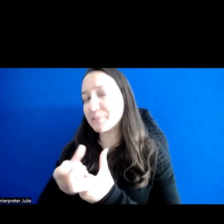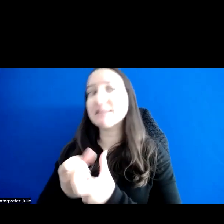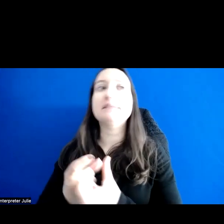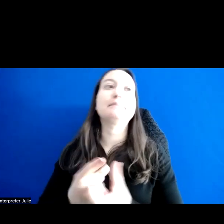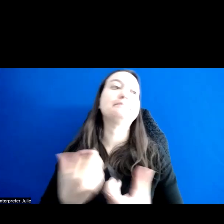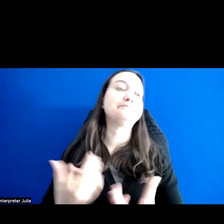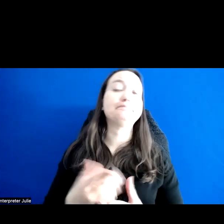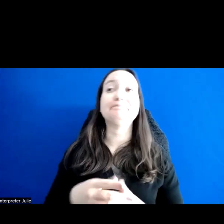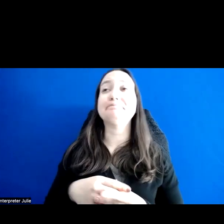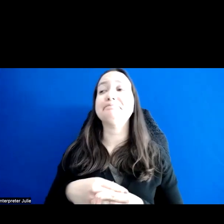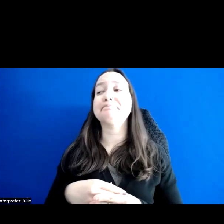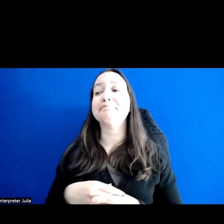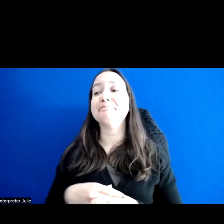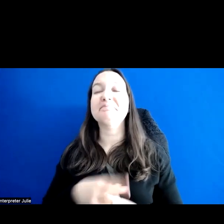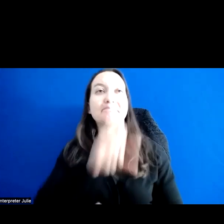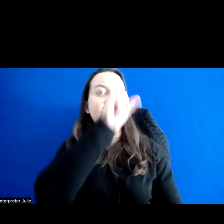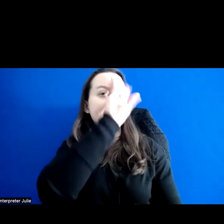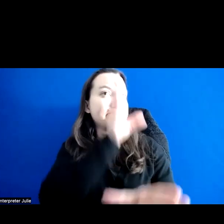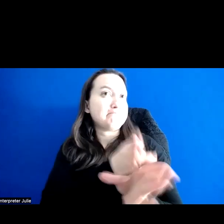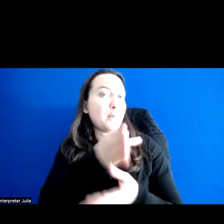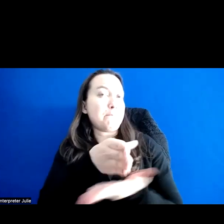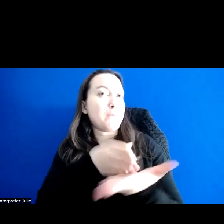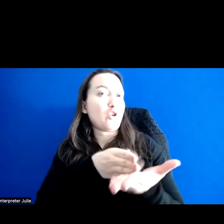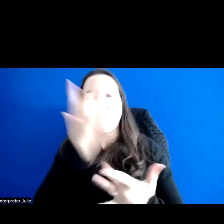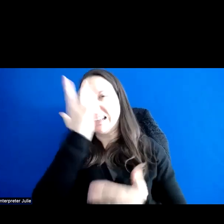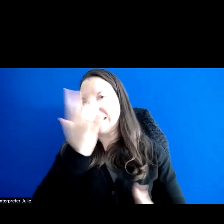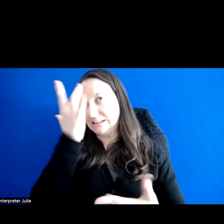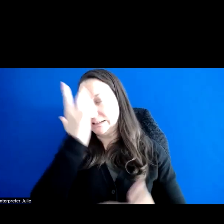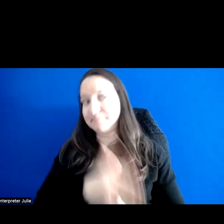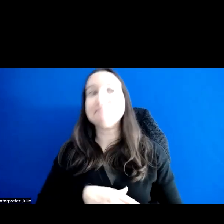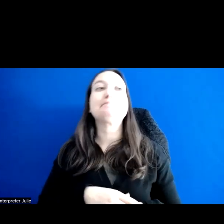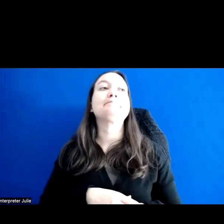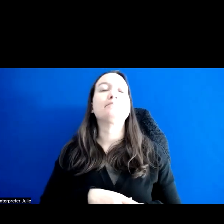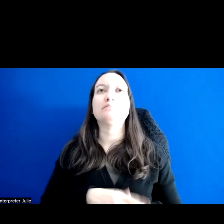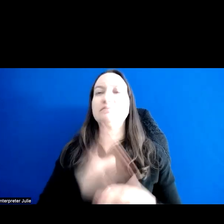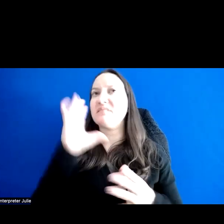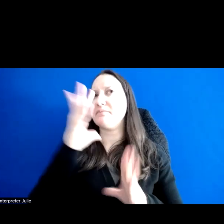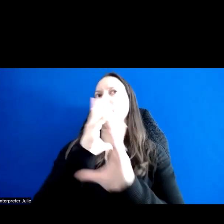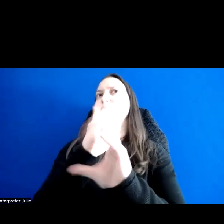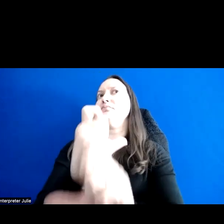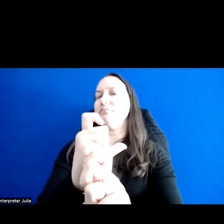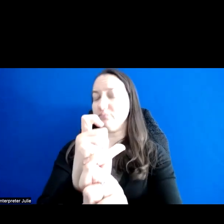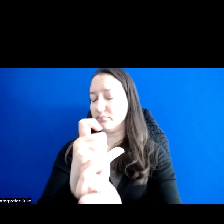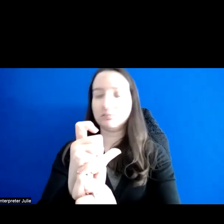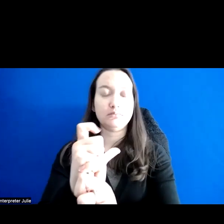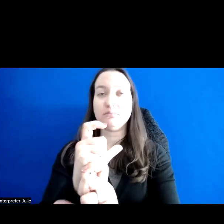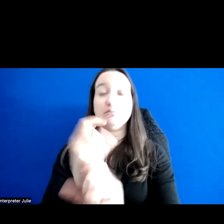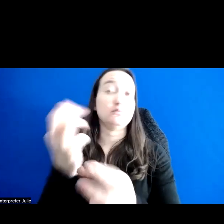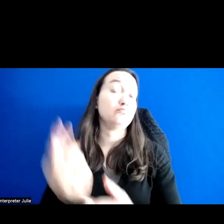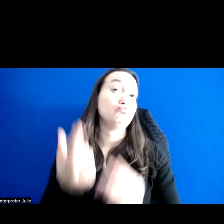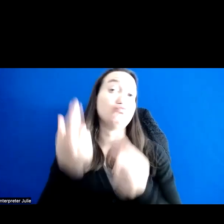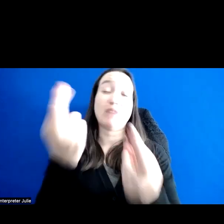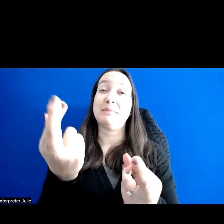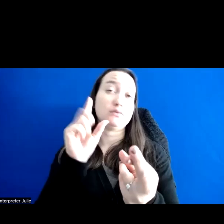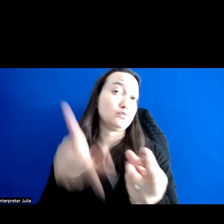dealing with the psychological aspects of illness, which is a fascinating, and I can only recommend it to